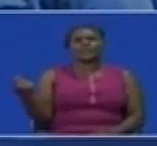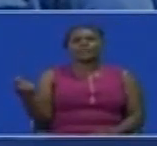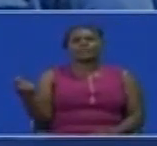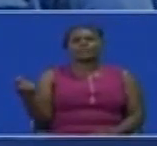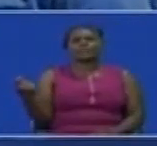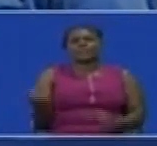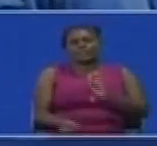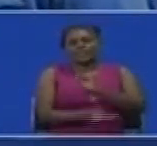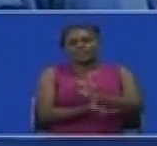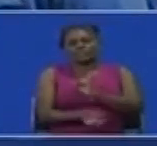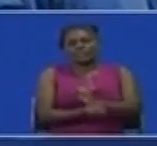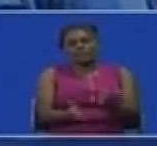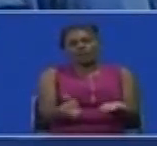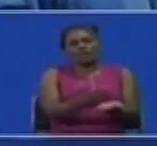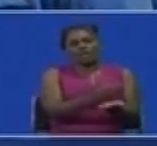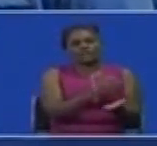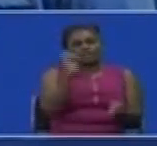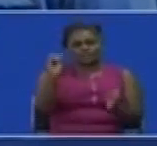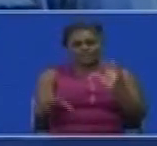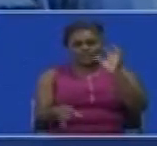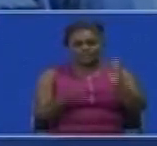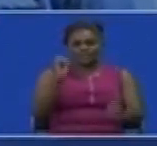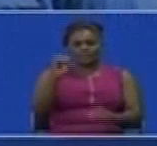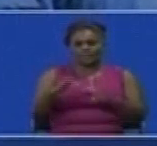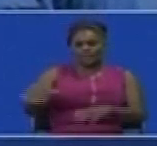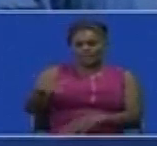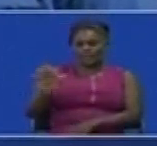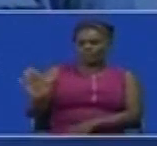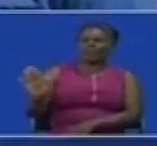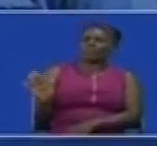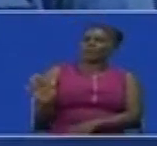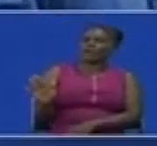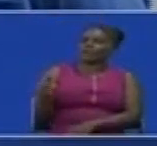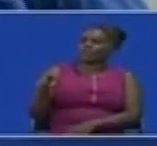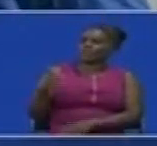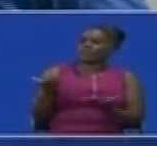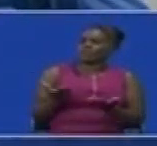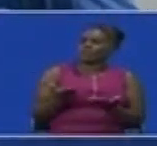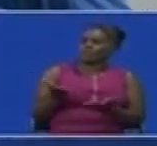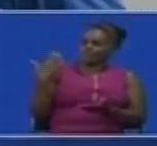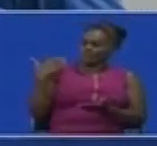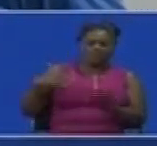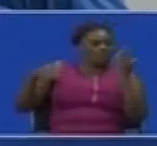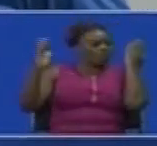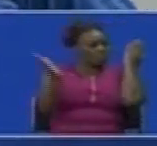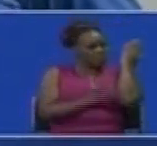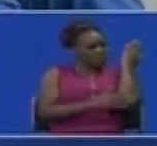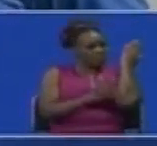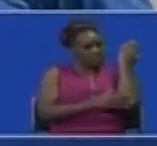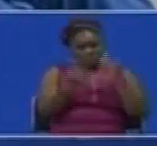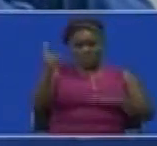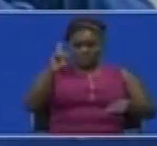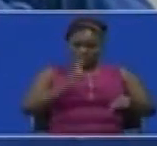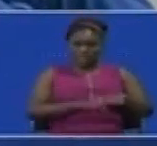to us about garbage, the state of garbage collection in that particular ward. How is it? Initially, it was very bad. At one